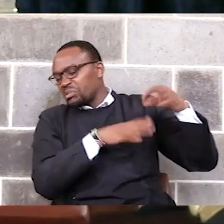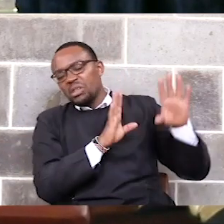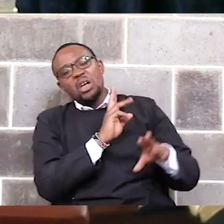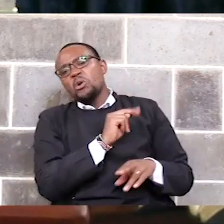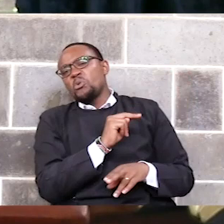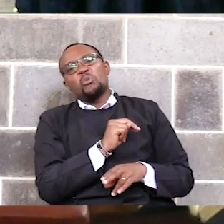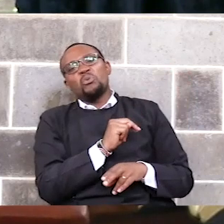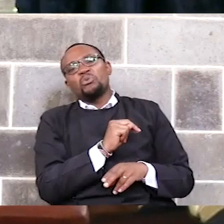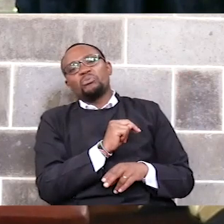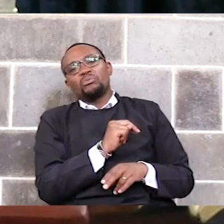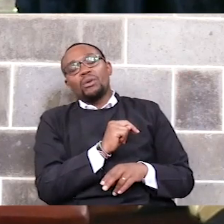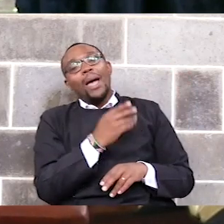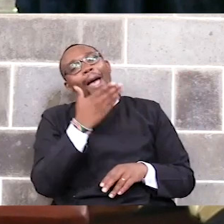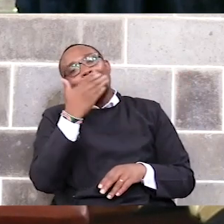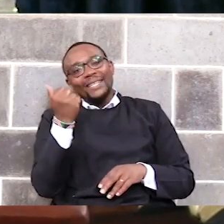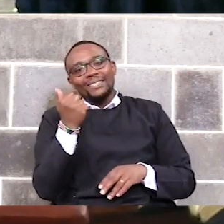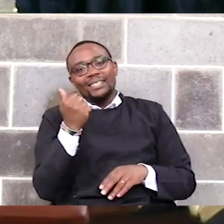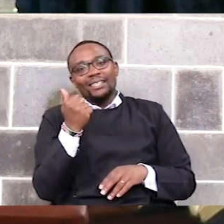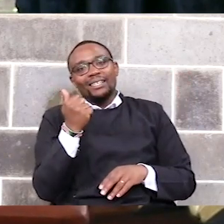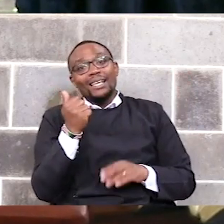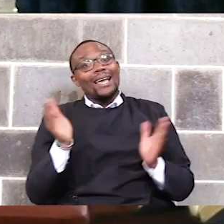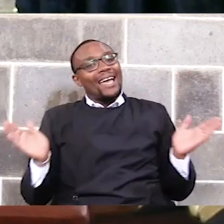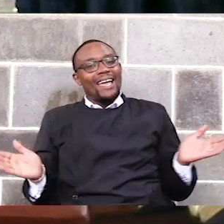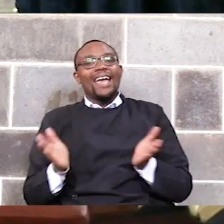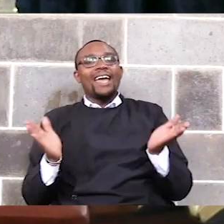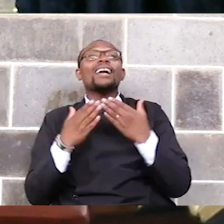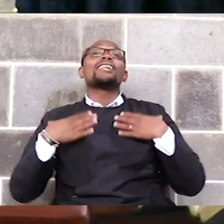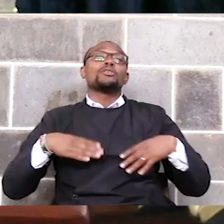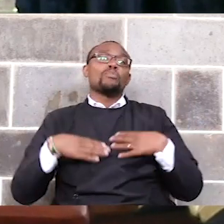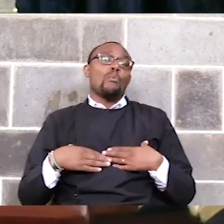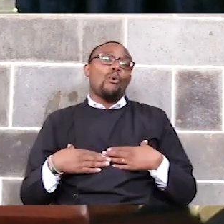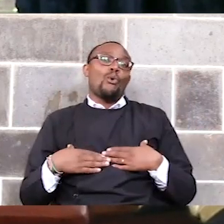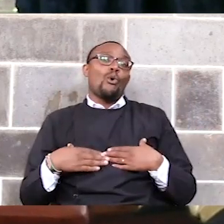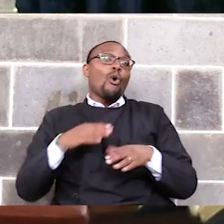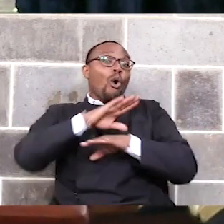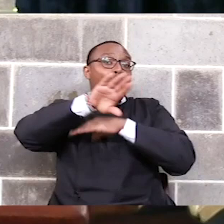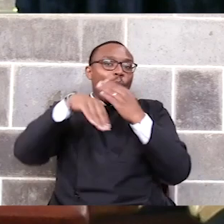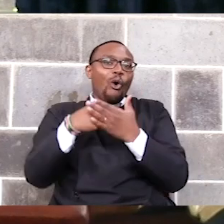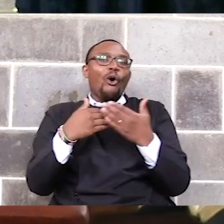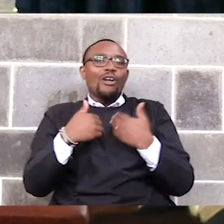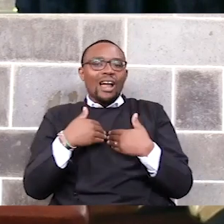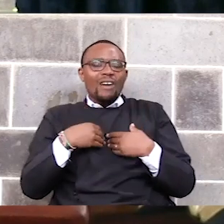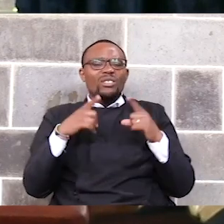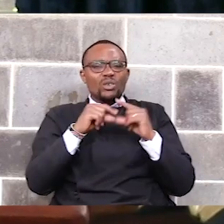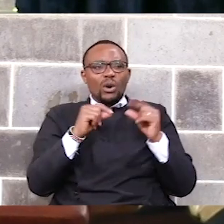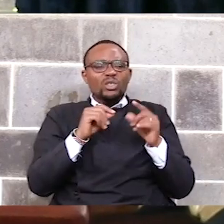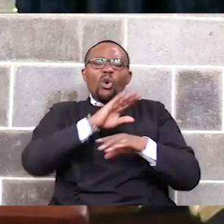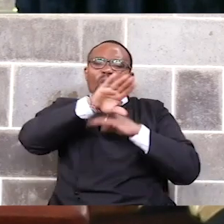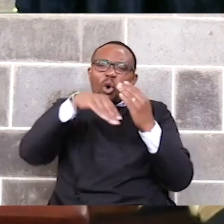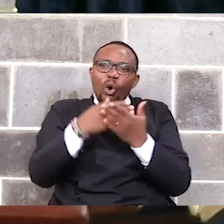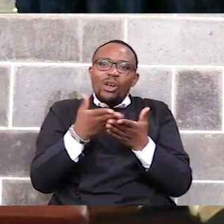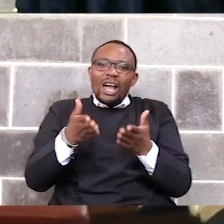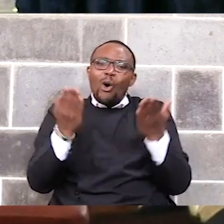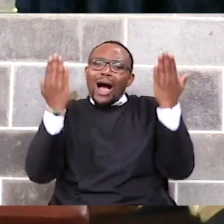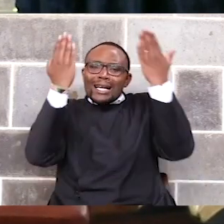on social media, why don't you take a chance and just encourage people? Everybody is repeating this statement that we are all living in the